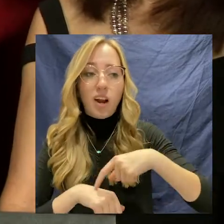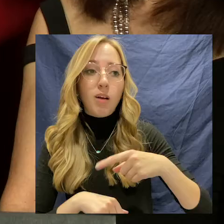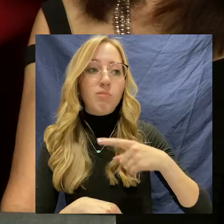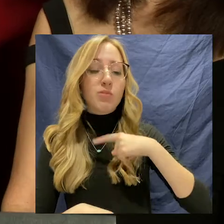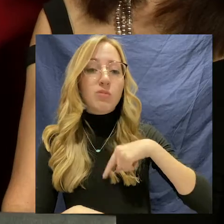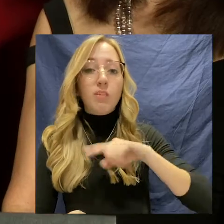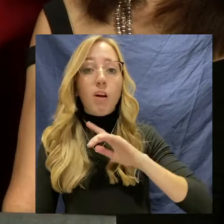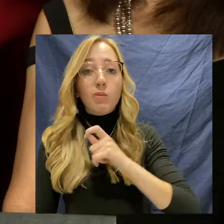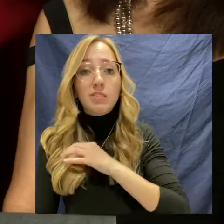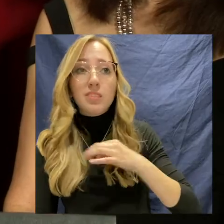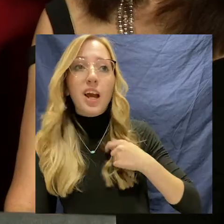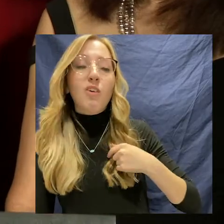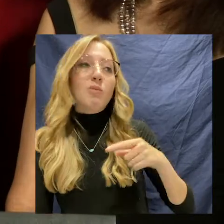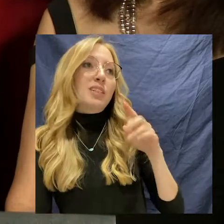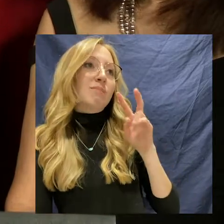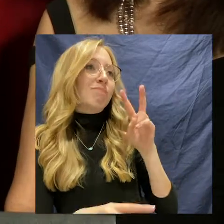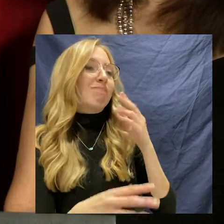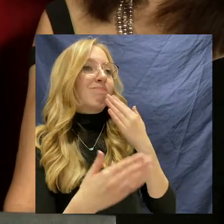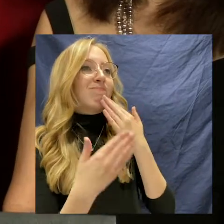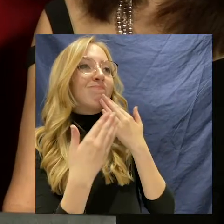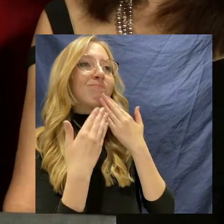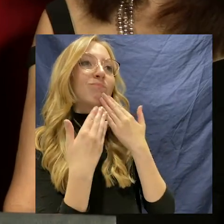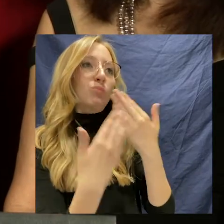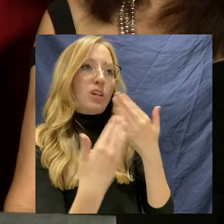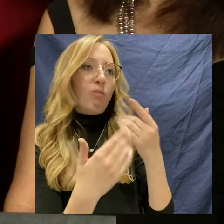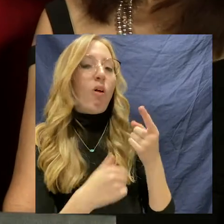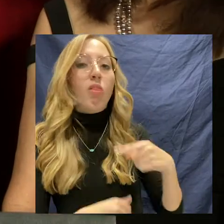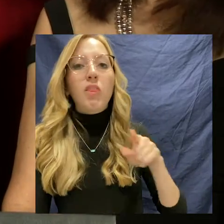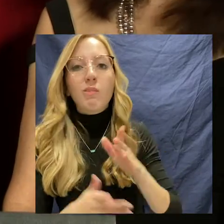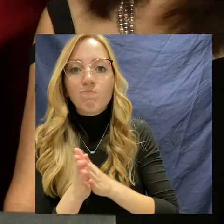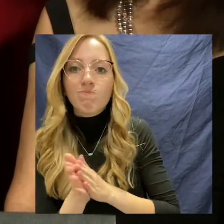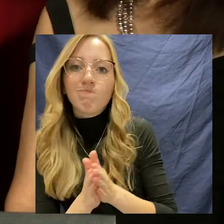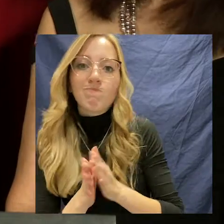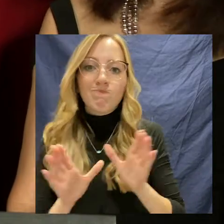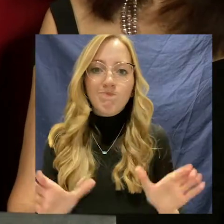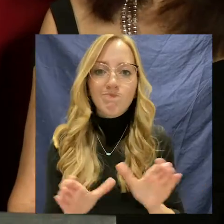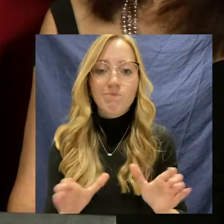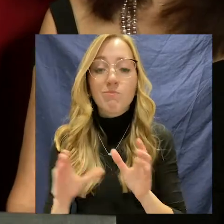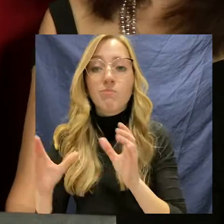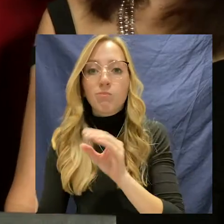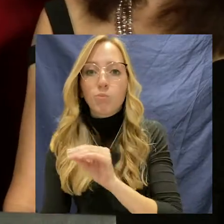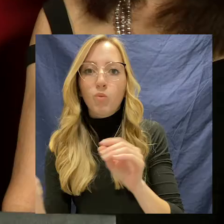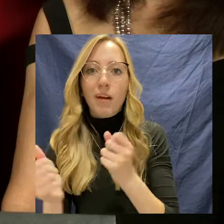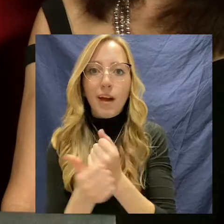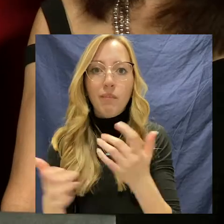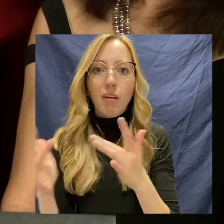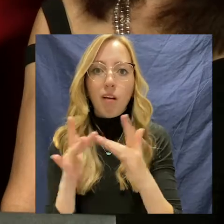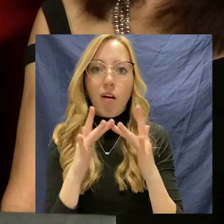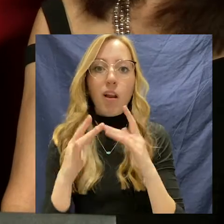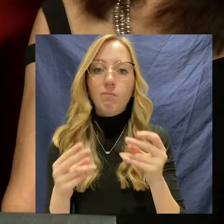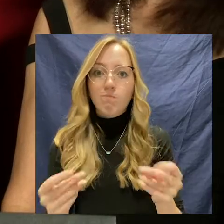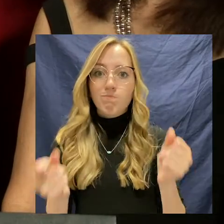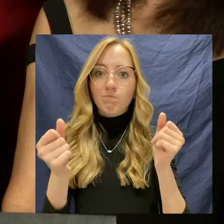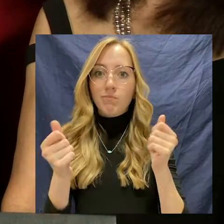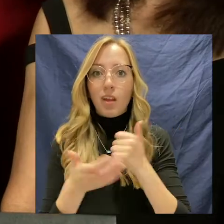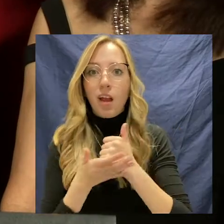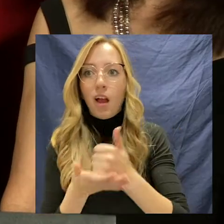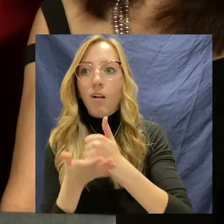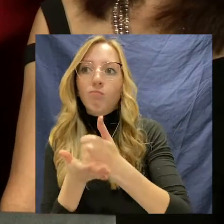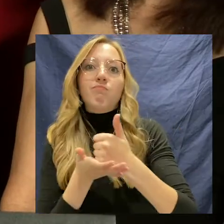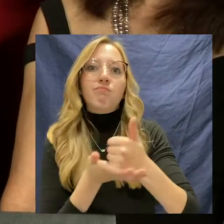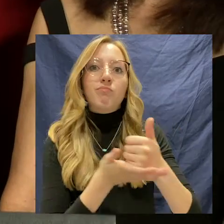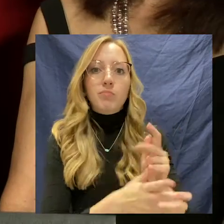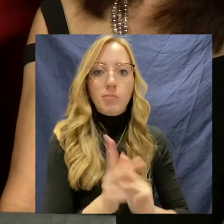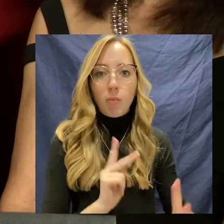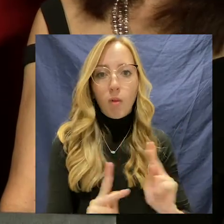staff mobilized. We were able to move to online services, helping who we could. We worked diligently